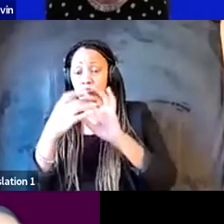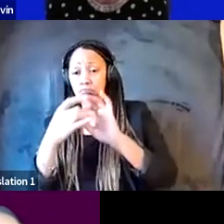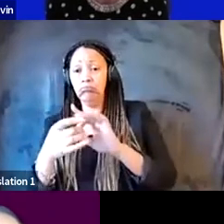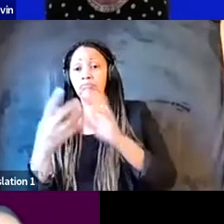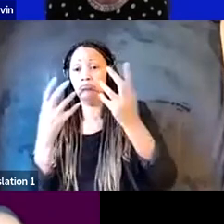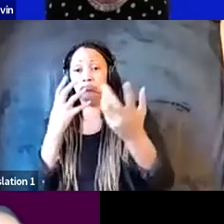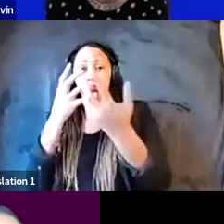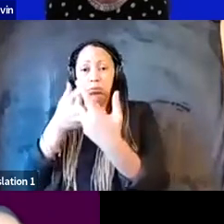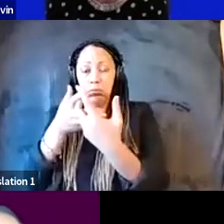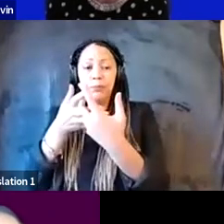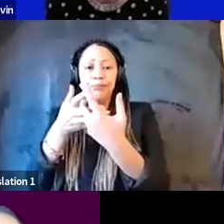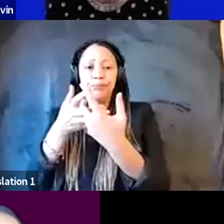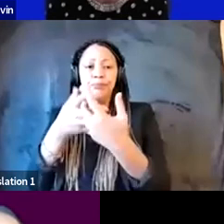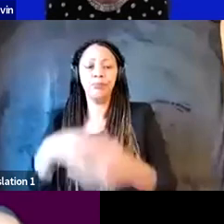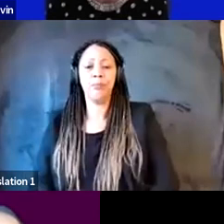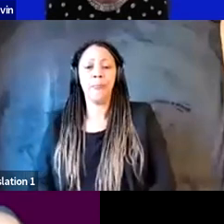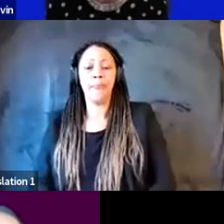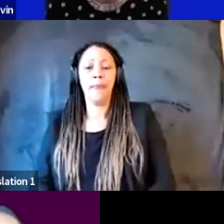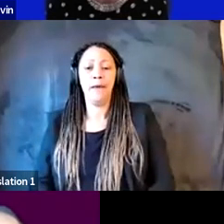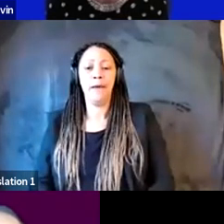of the